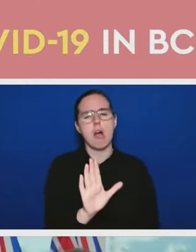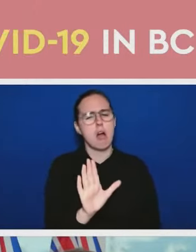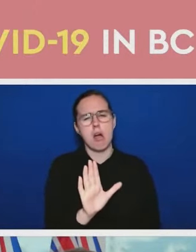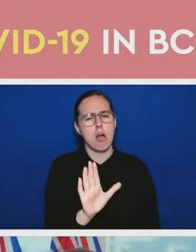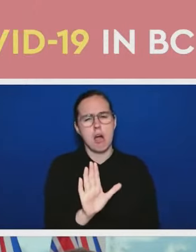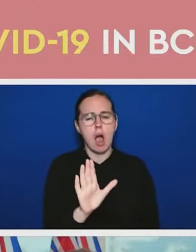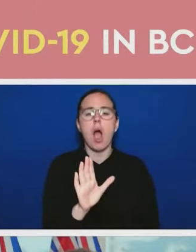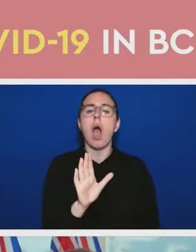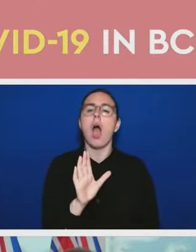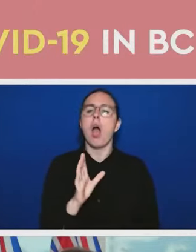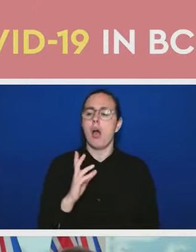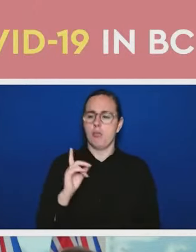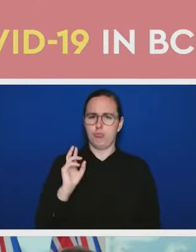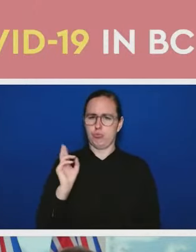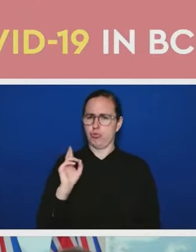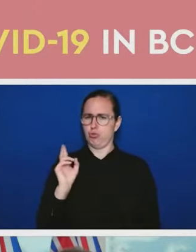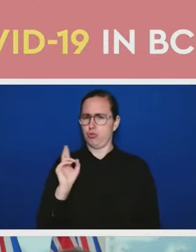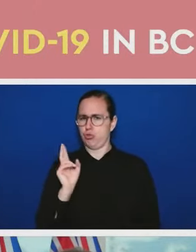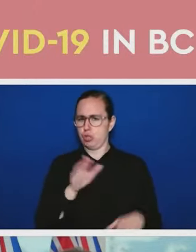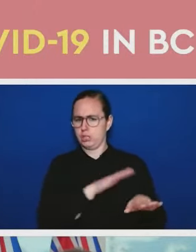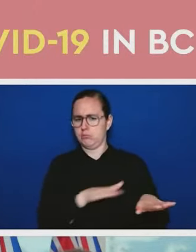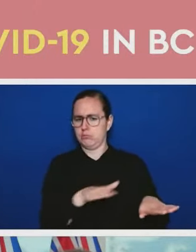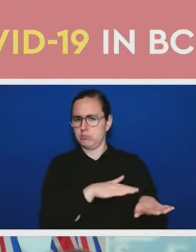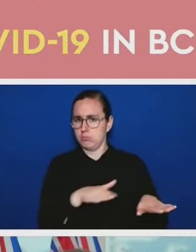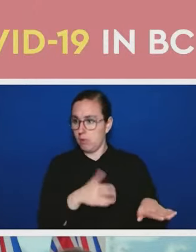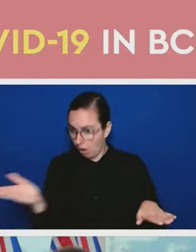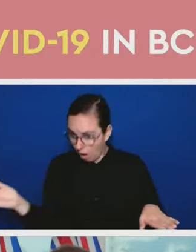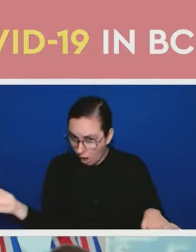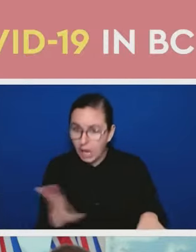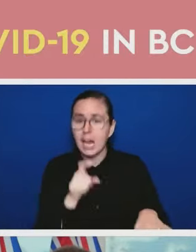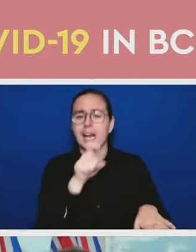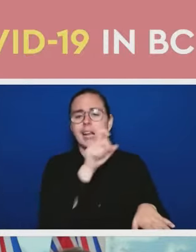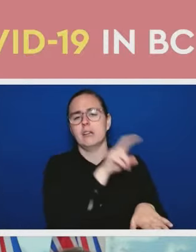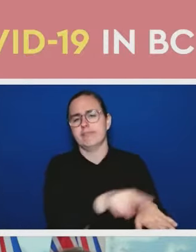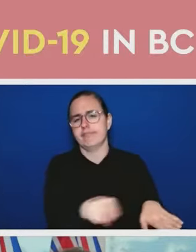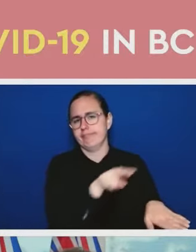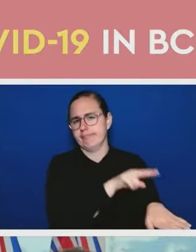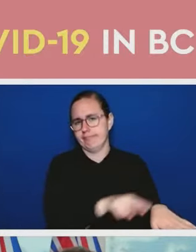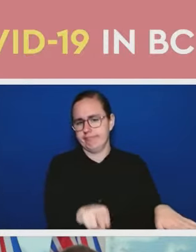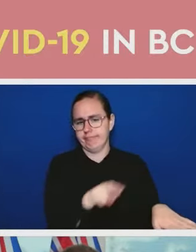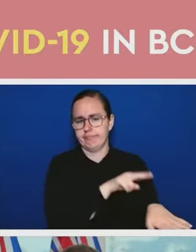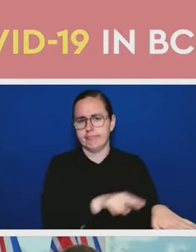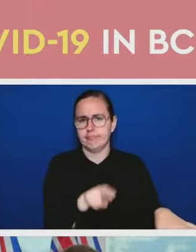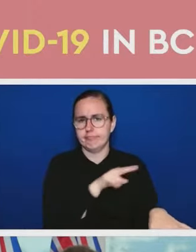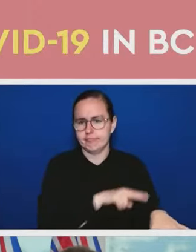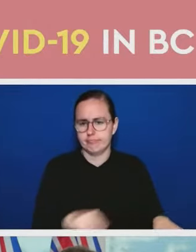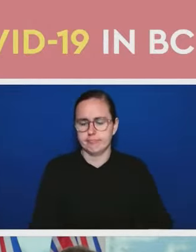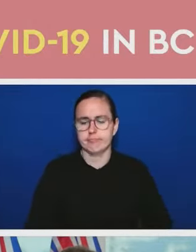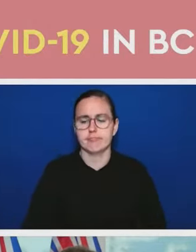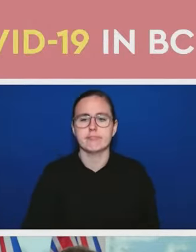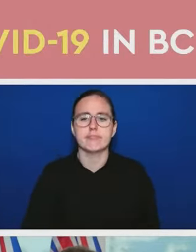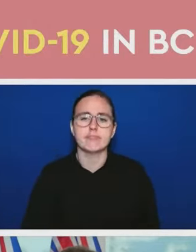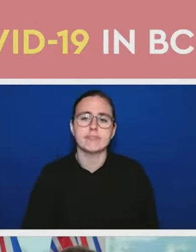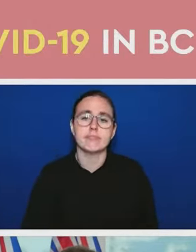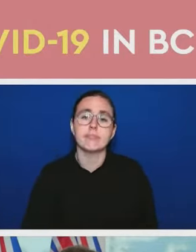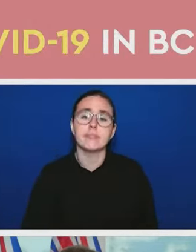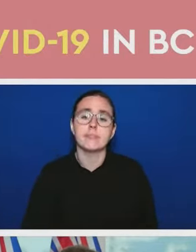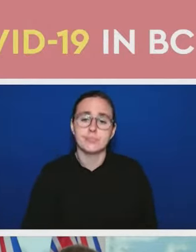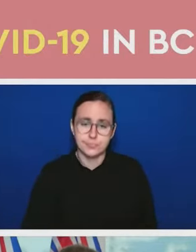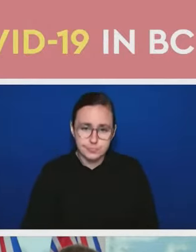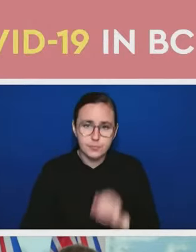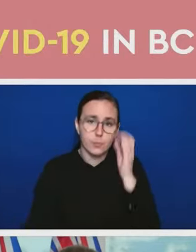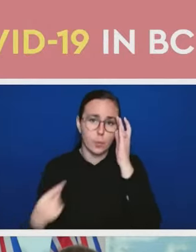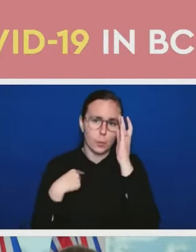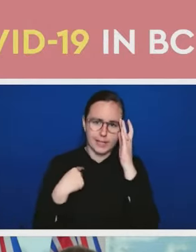management strategies, they're being refined to manage hospital capacity. Planning is underway to open up additional hospital bed